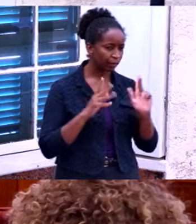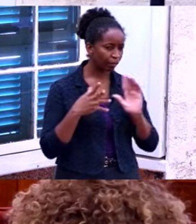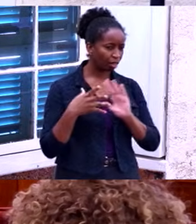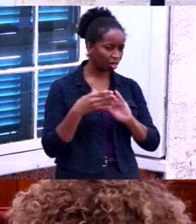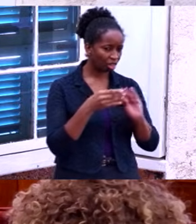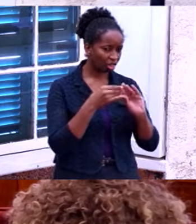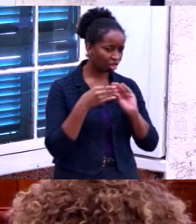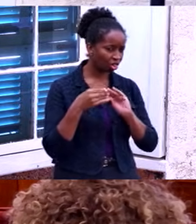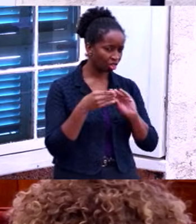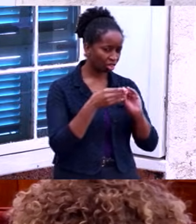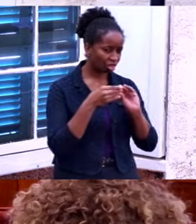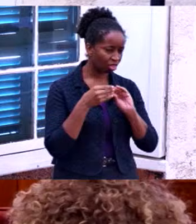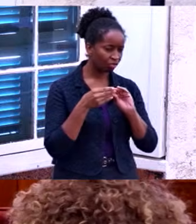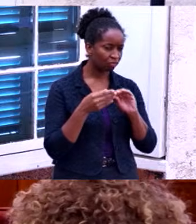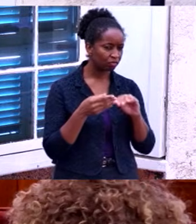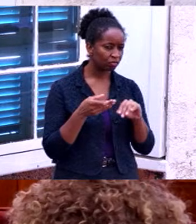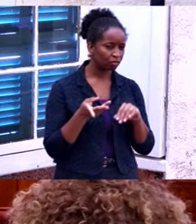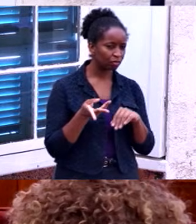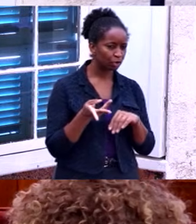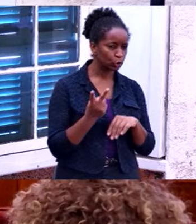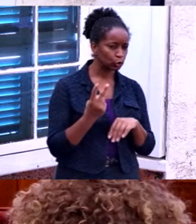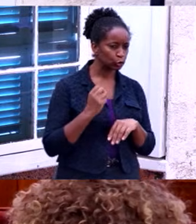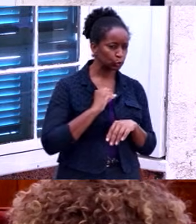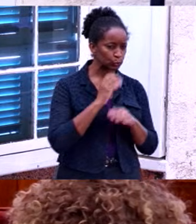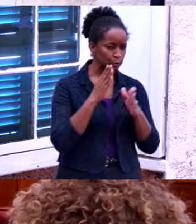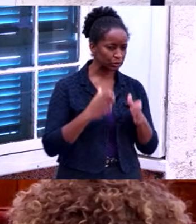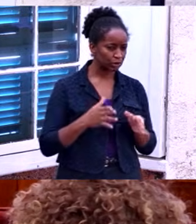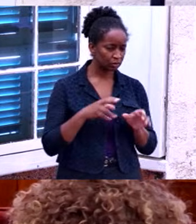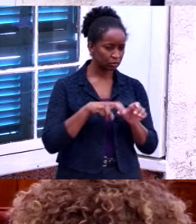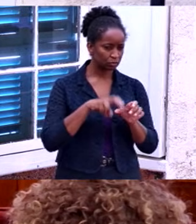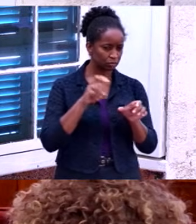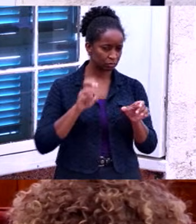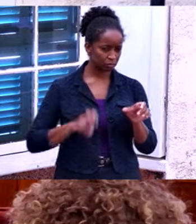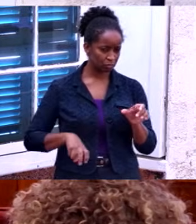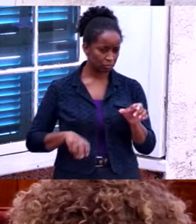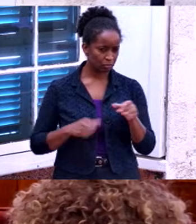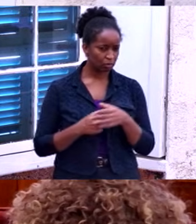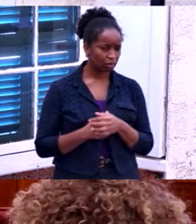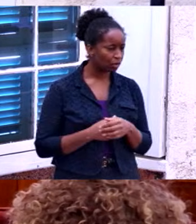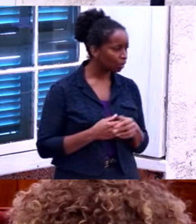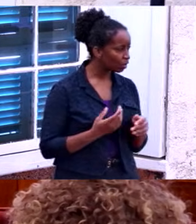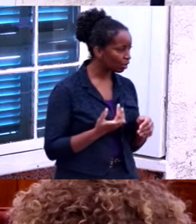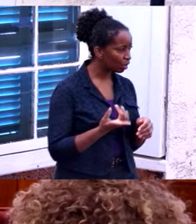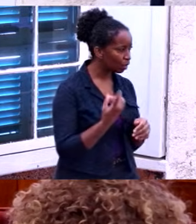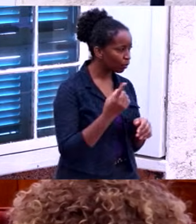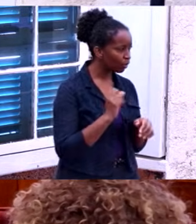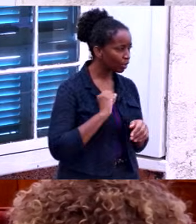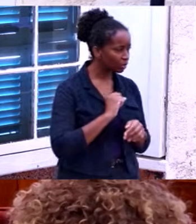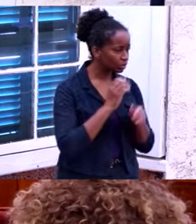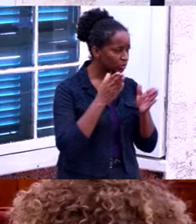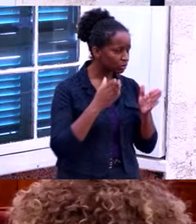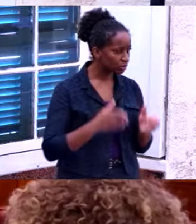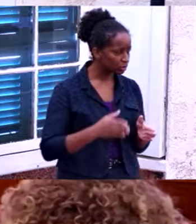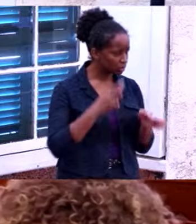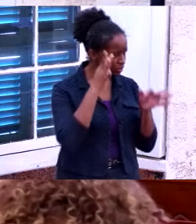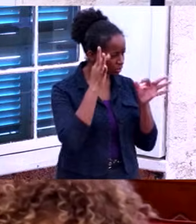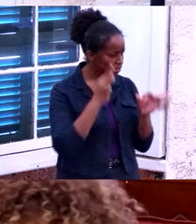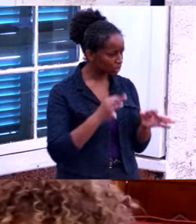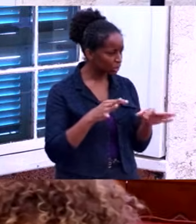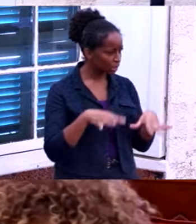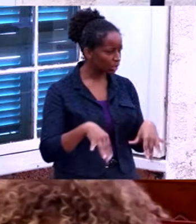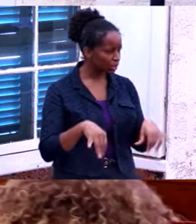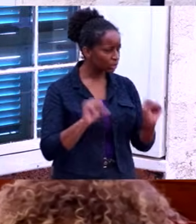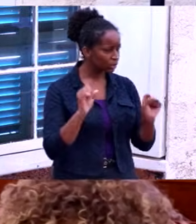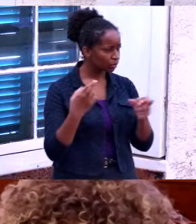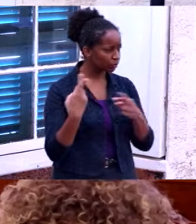choice of 1 senator to stay resigned. I believe it's the individual's right